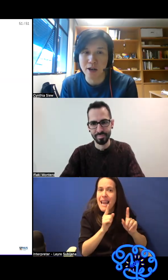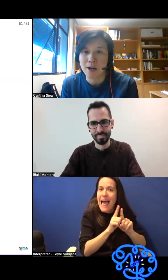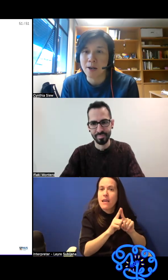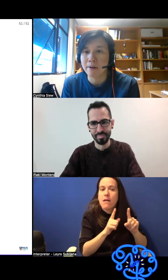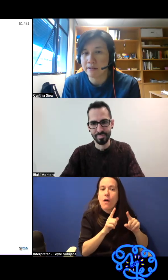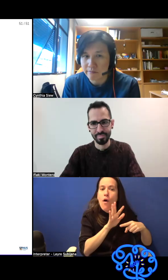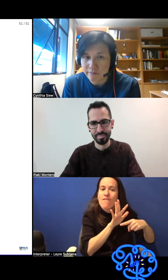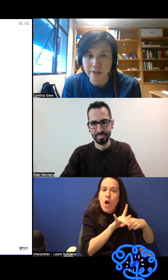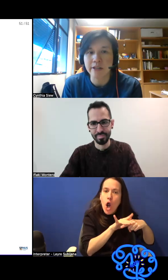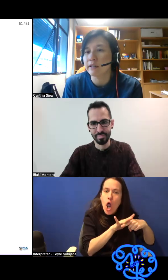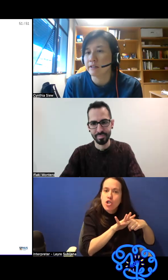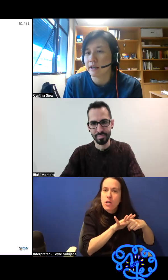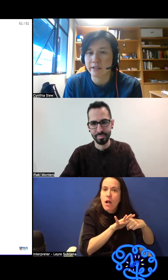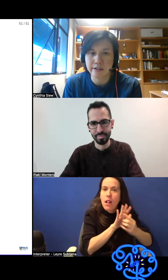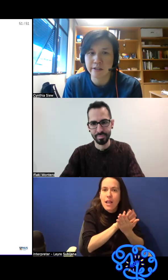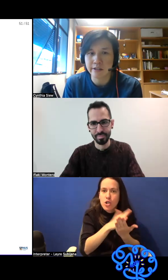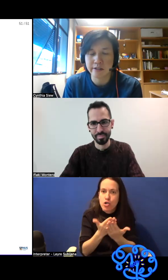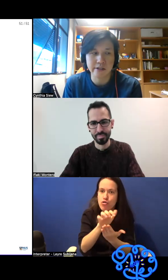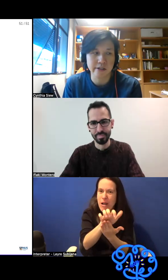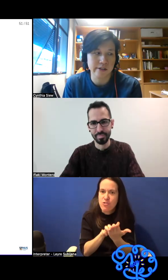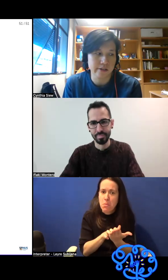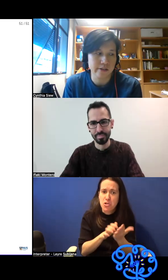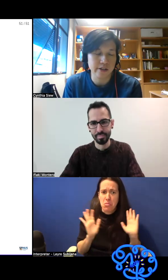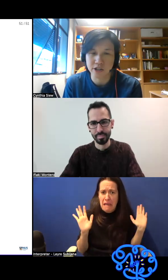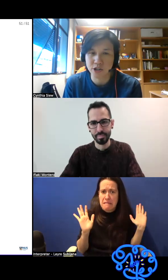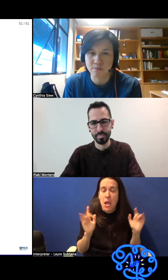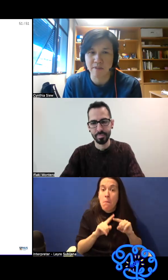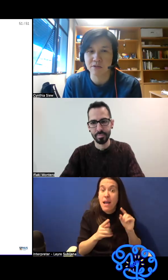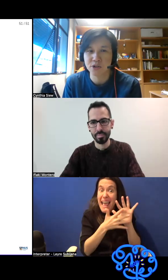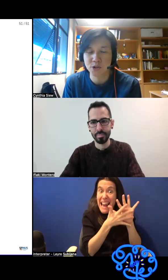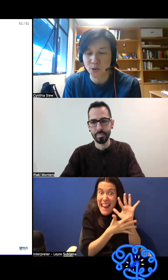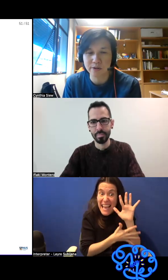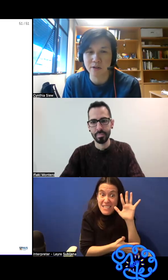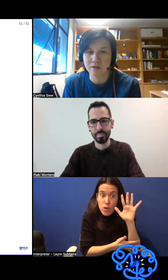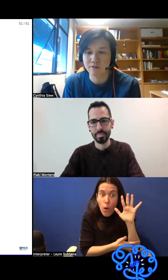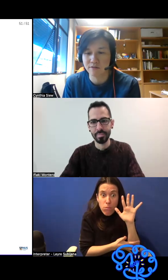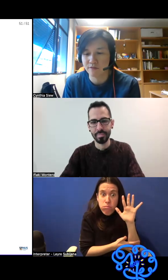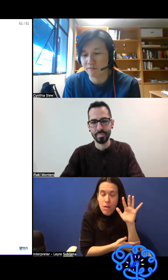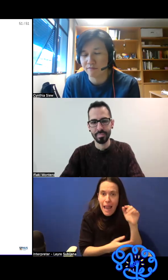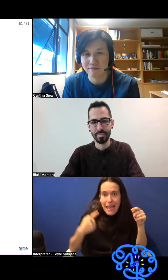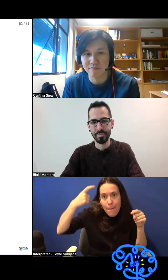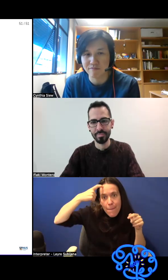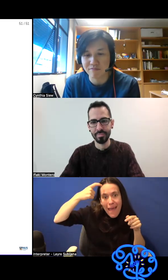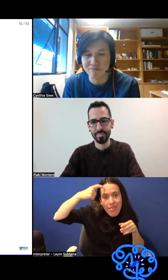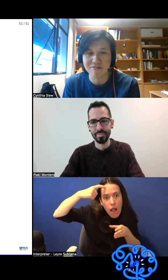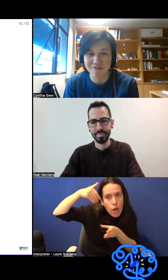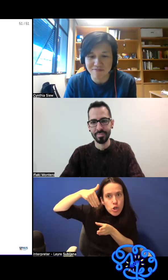with. But in theory, the lexicon is a mental store of